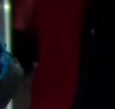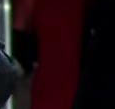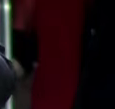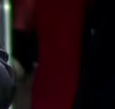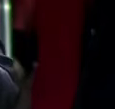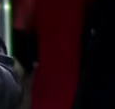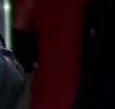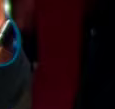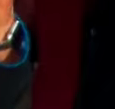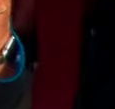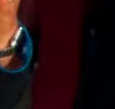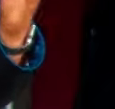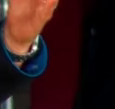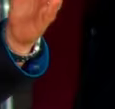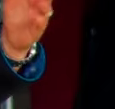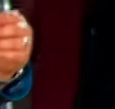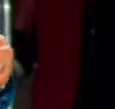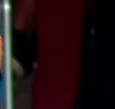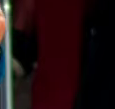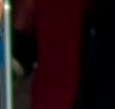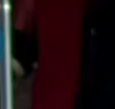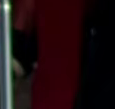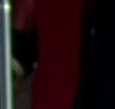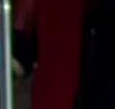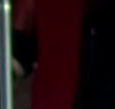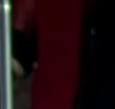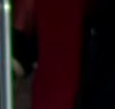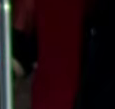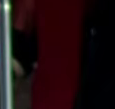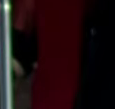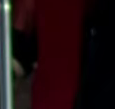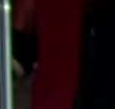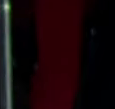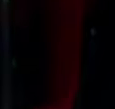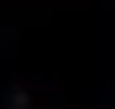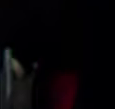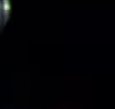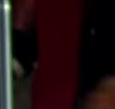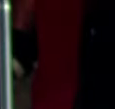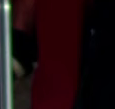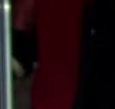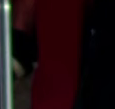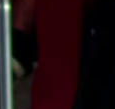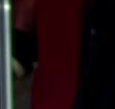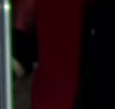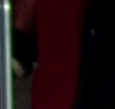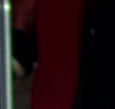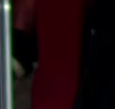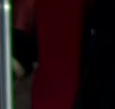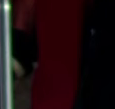hope well-resourced, looking at some people, but also let us stop being nice.